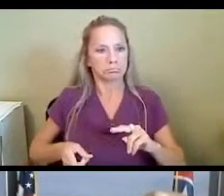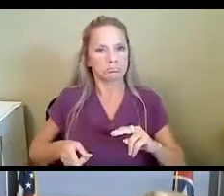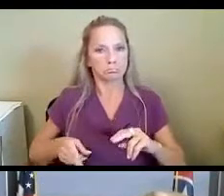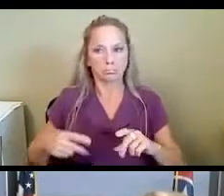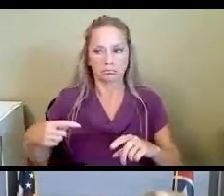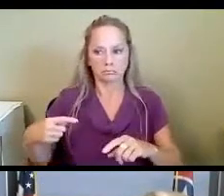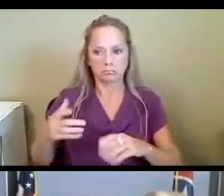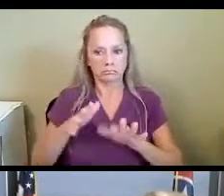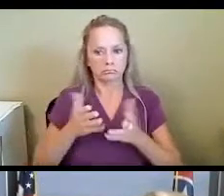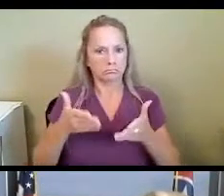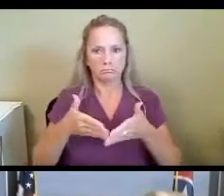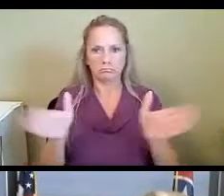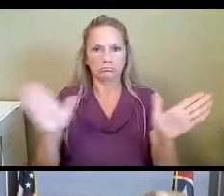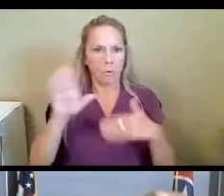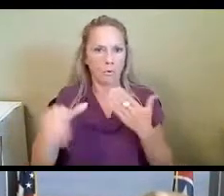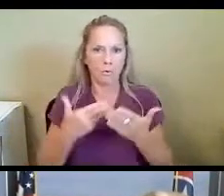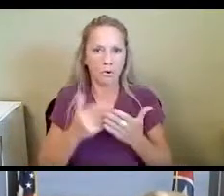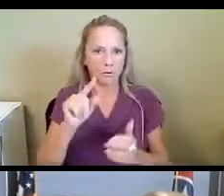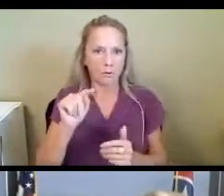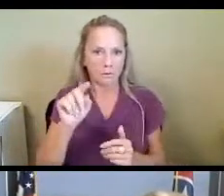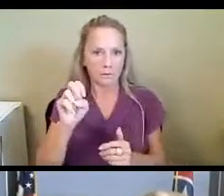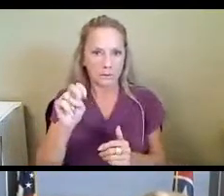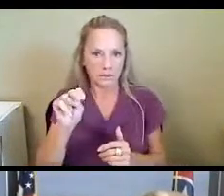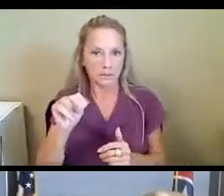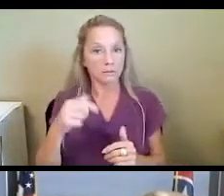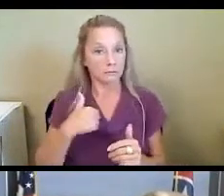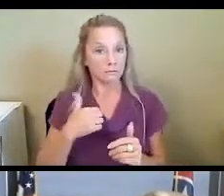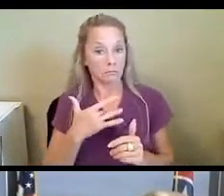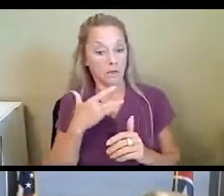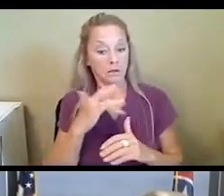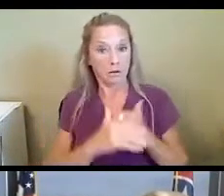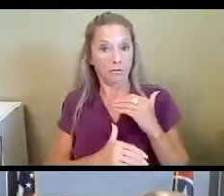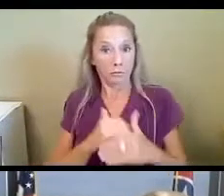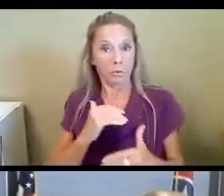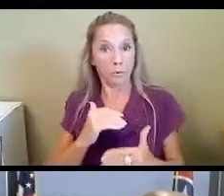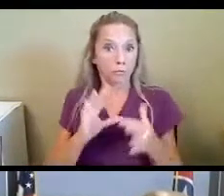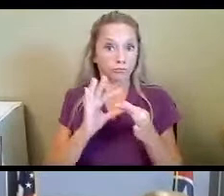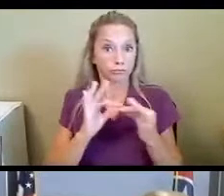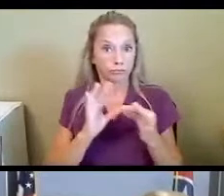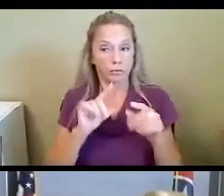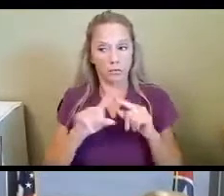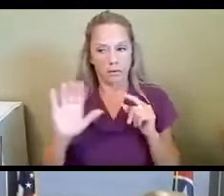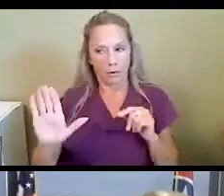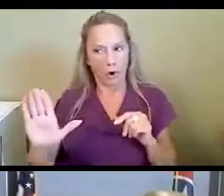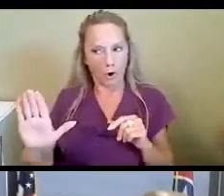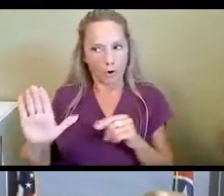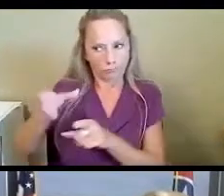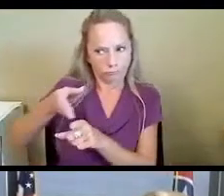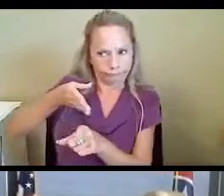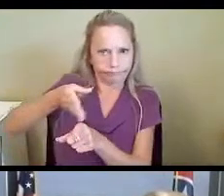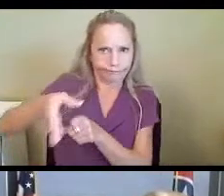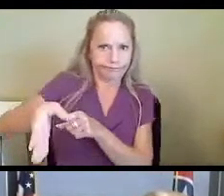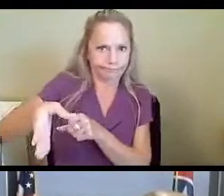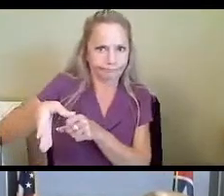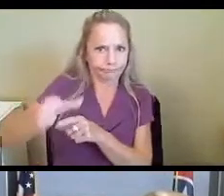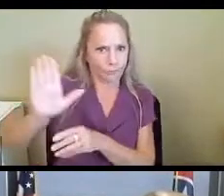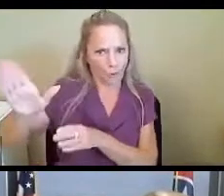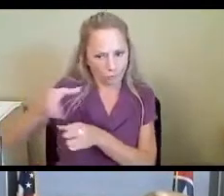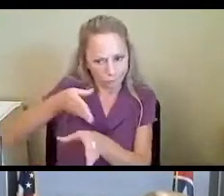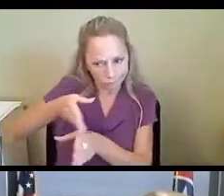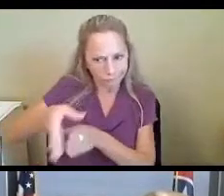certainly more of I feel comfortable talking about these things, but she spent her entire career doing this. And I think